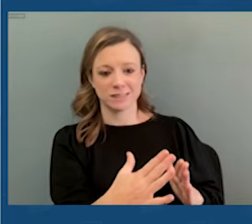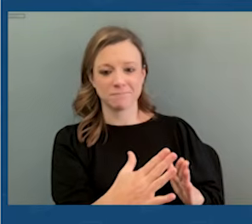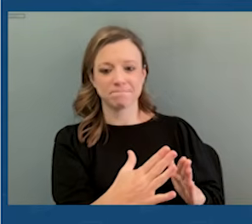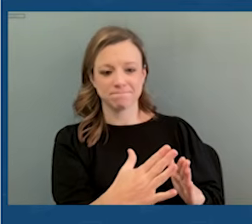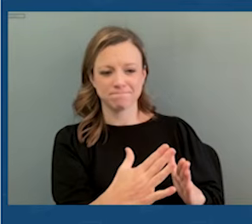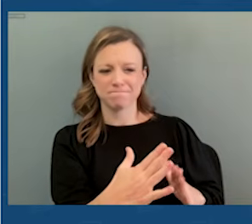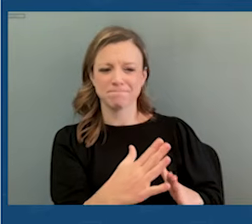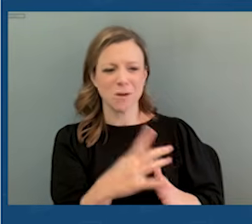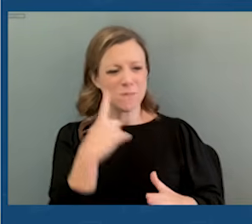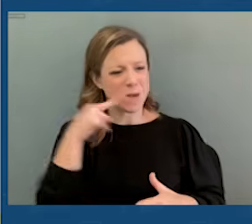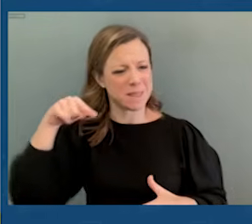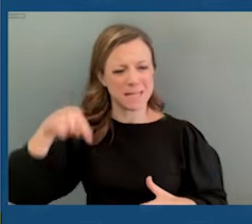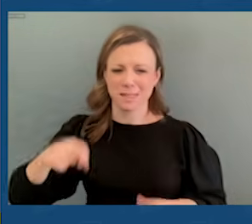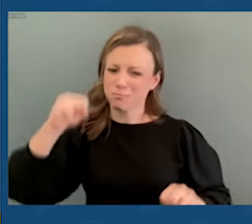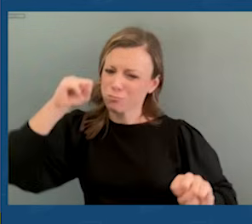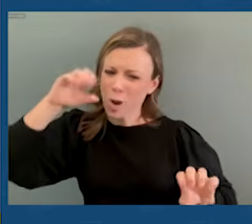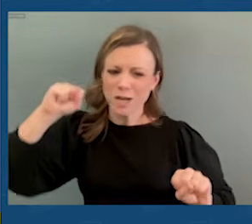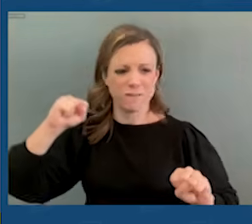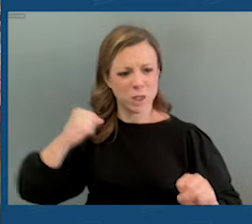step.